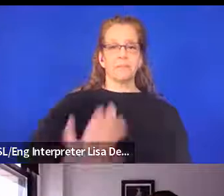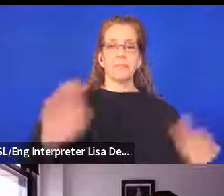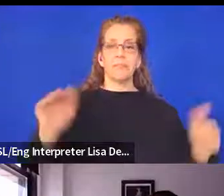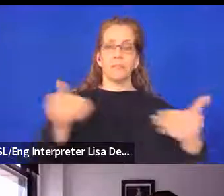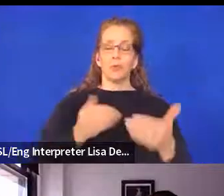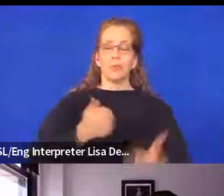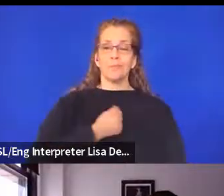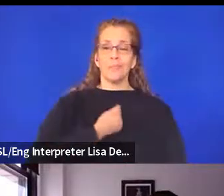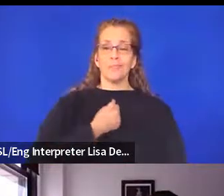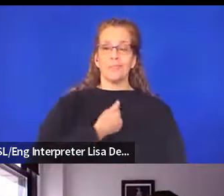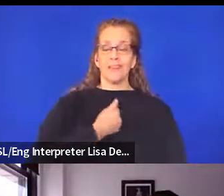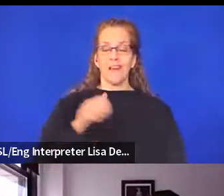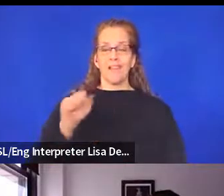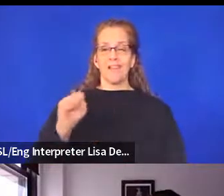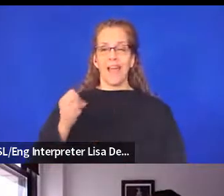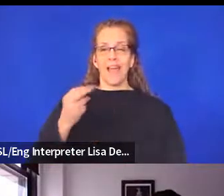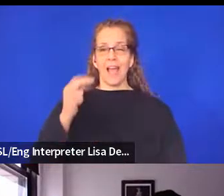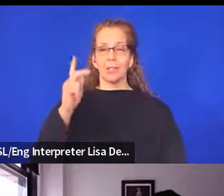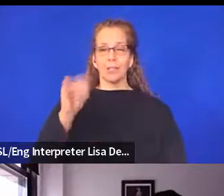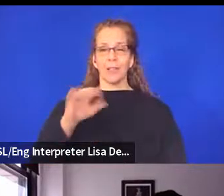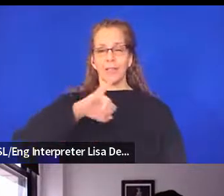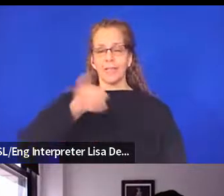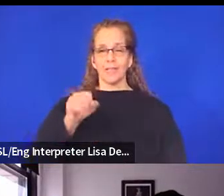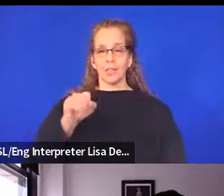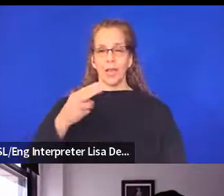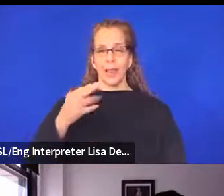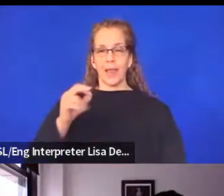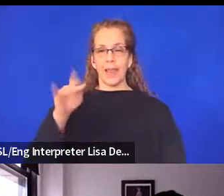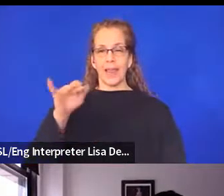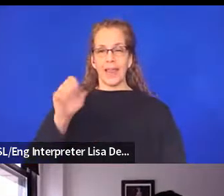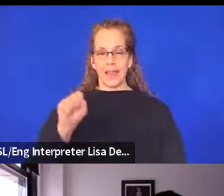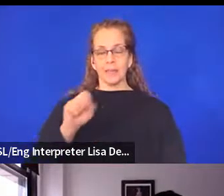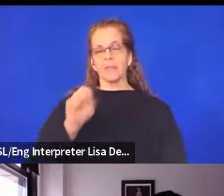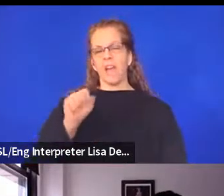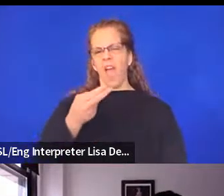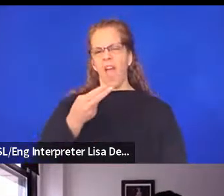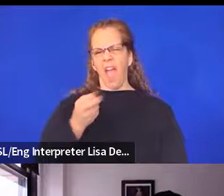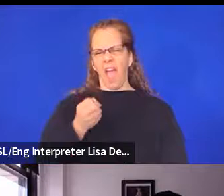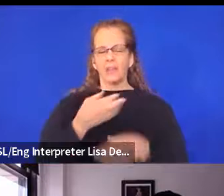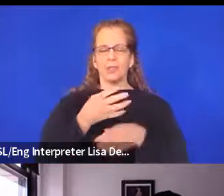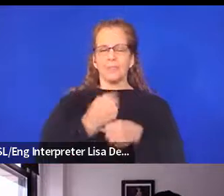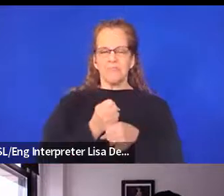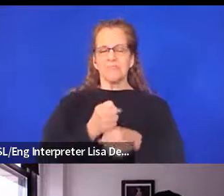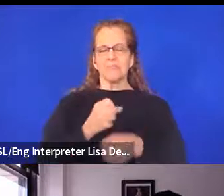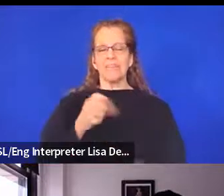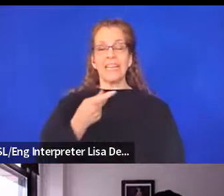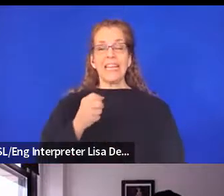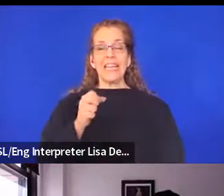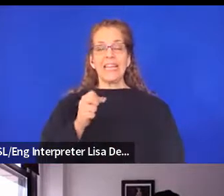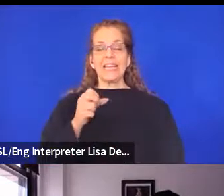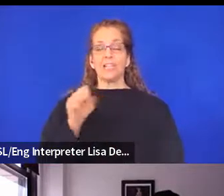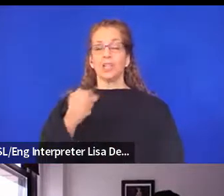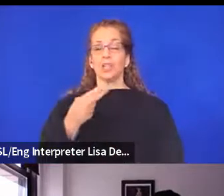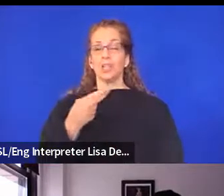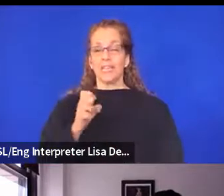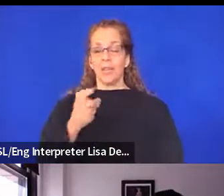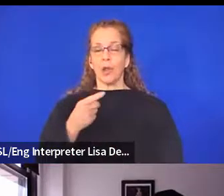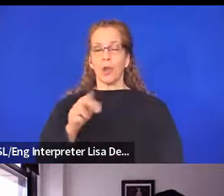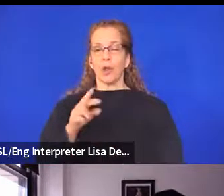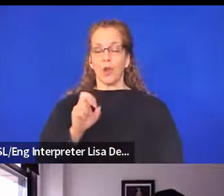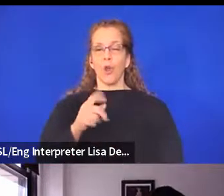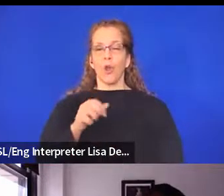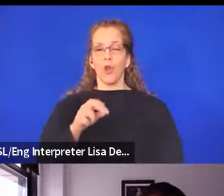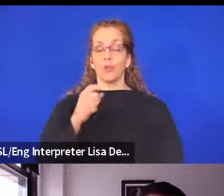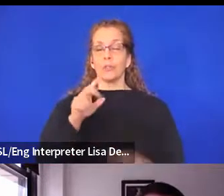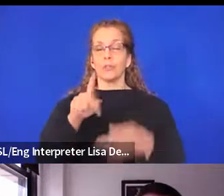Hi, I'm Ashley J. Hicks, or Ash. My pronouns are she, her, hers, and I'm a programs coordinator with A.R.T New